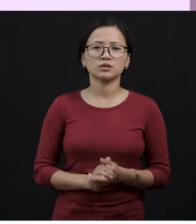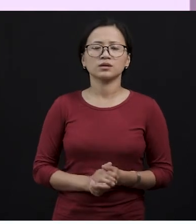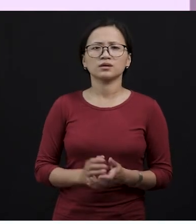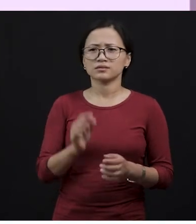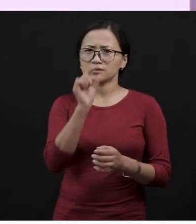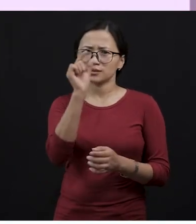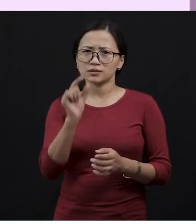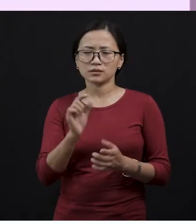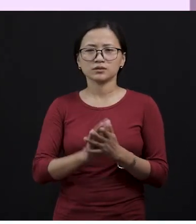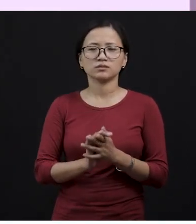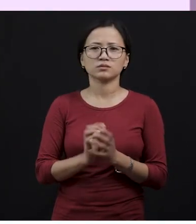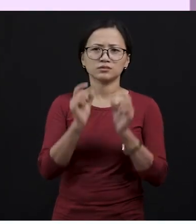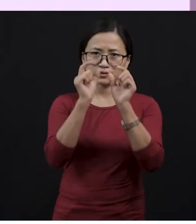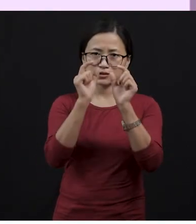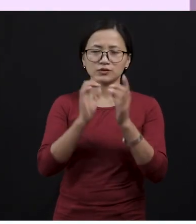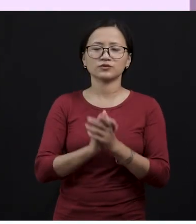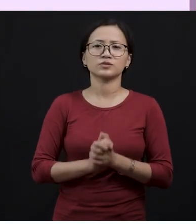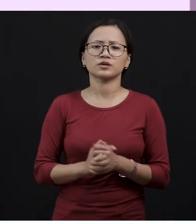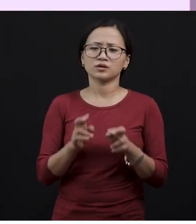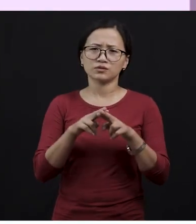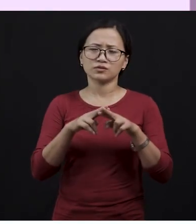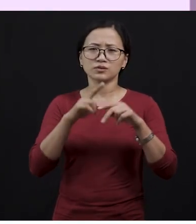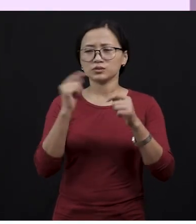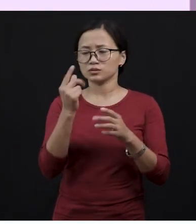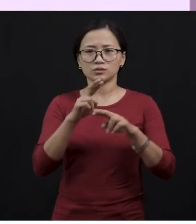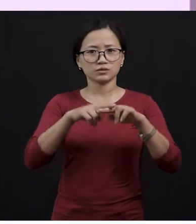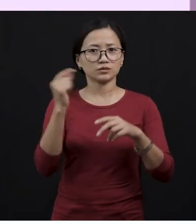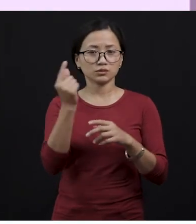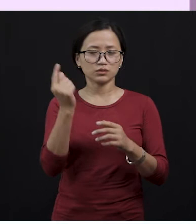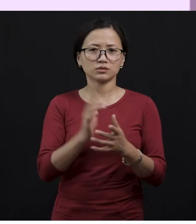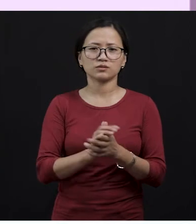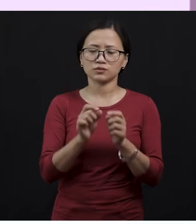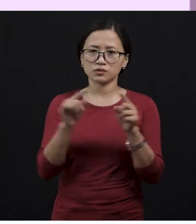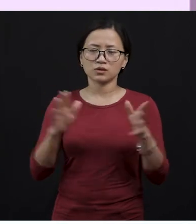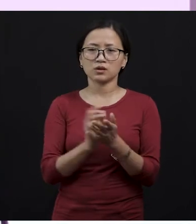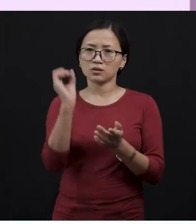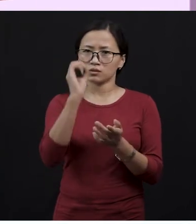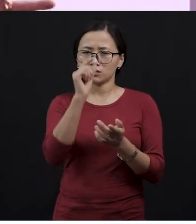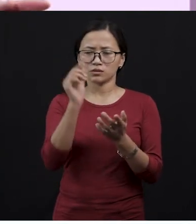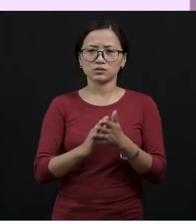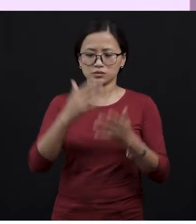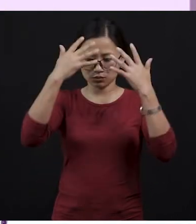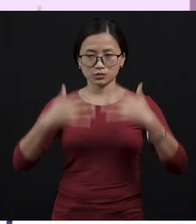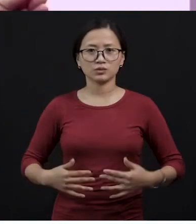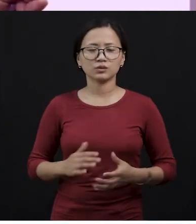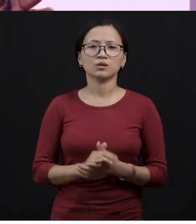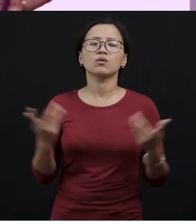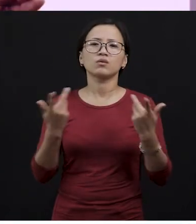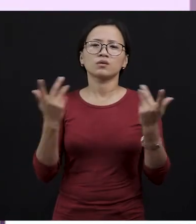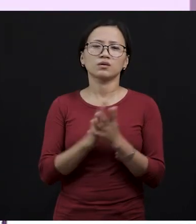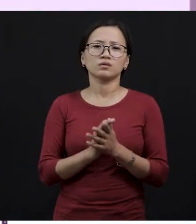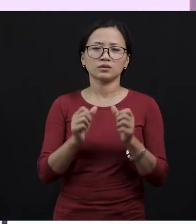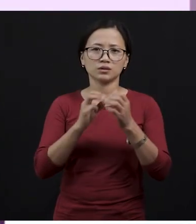kidney, lungs. They perform different functions. Yes or no? We have so many organs for different functions. Then what about